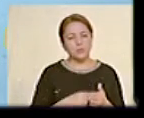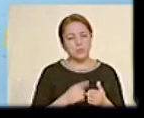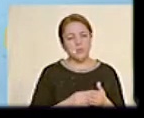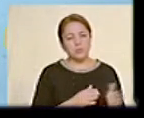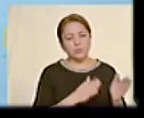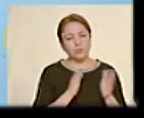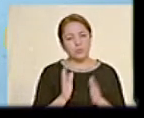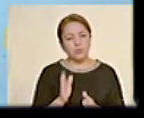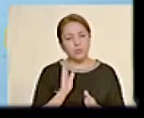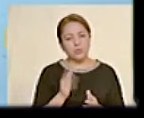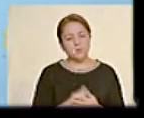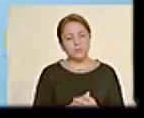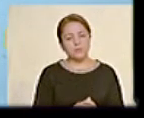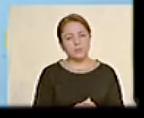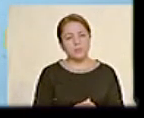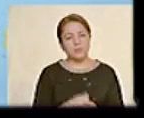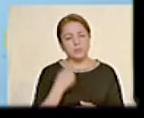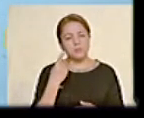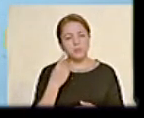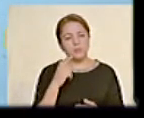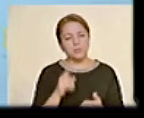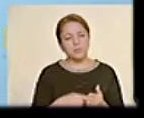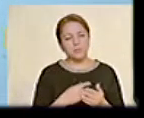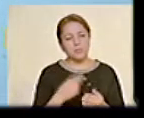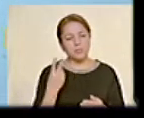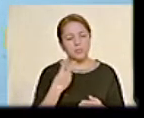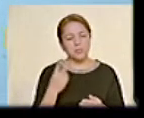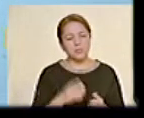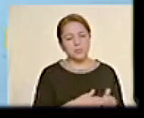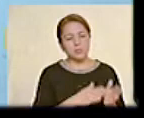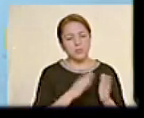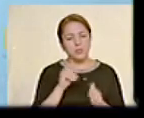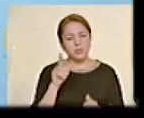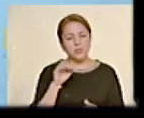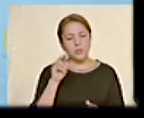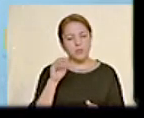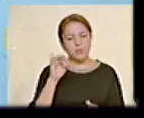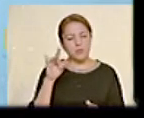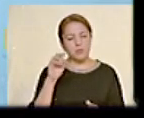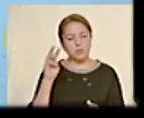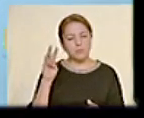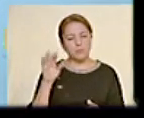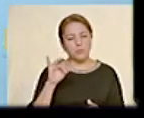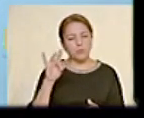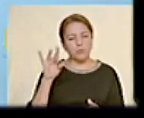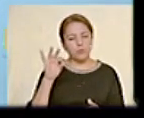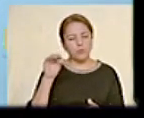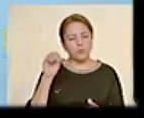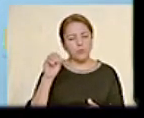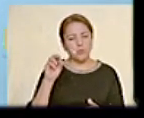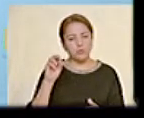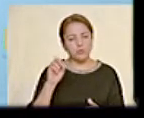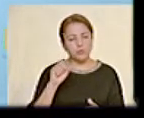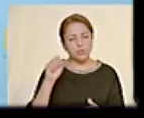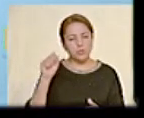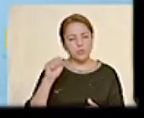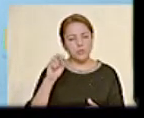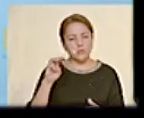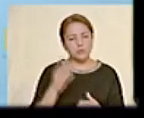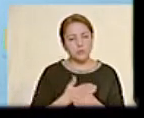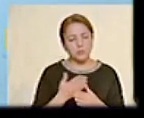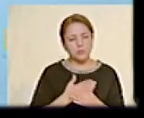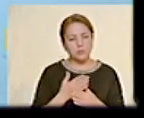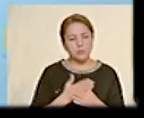o'tilar edi. Ya'ni bir sahifadan ikkinchisiga gipermurojaatlar yordamida gipermatnni bosib